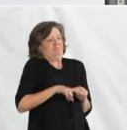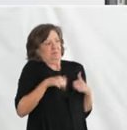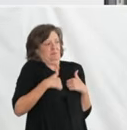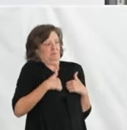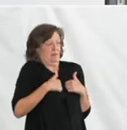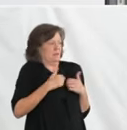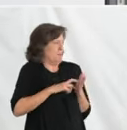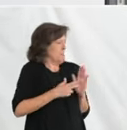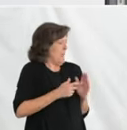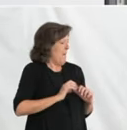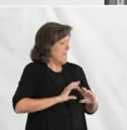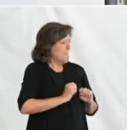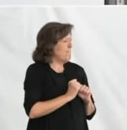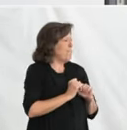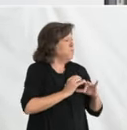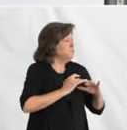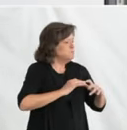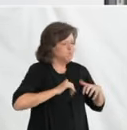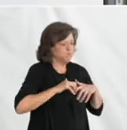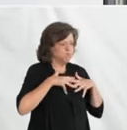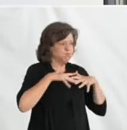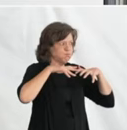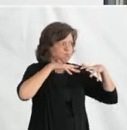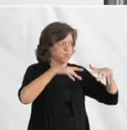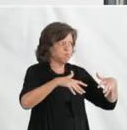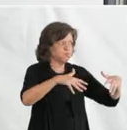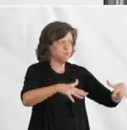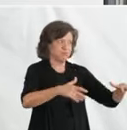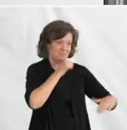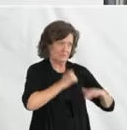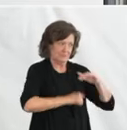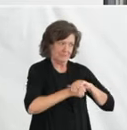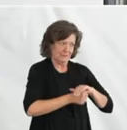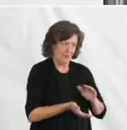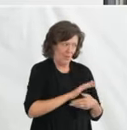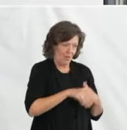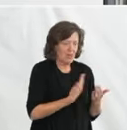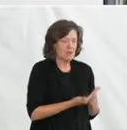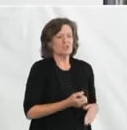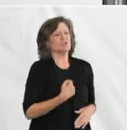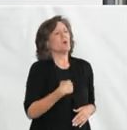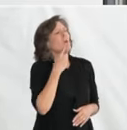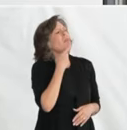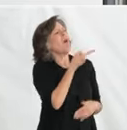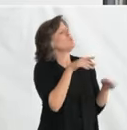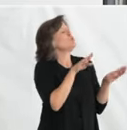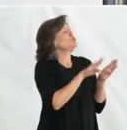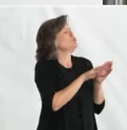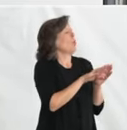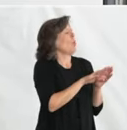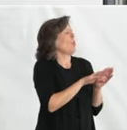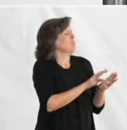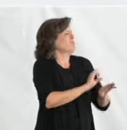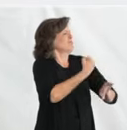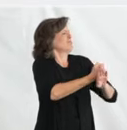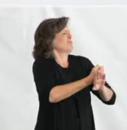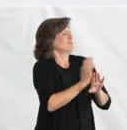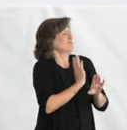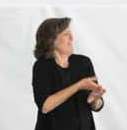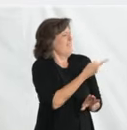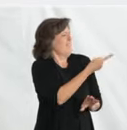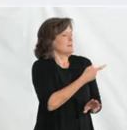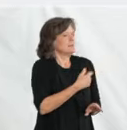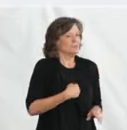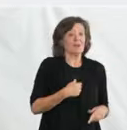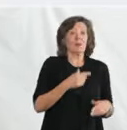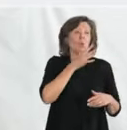she's in the bathtub, and the blob rolls up to the bathroom door, and we're like, she's cool, door shut, she'll be fine. And she's like, oh, this is so relaxing. And